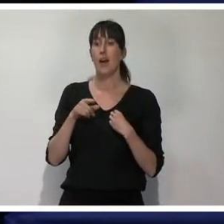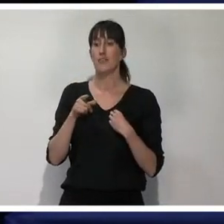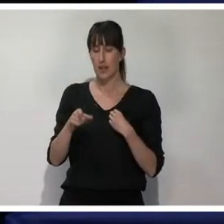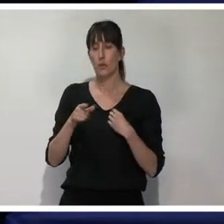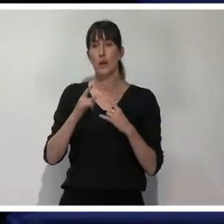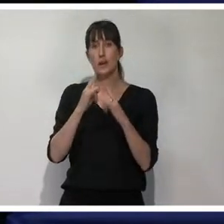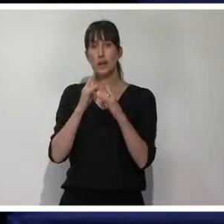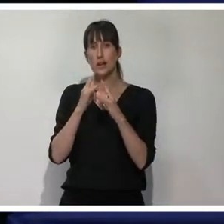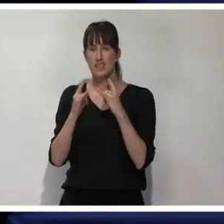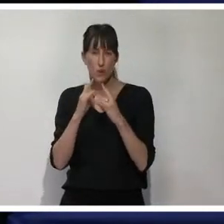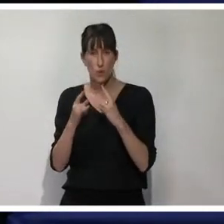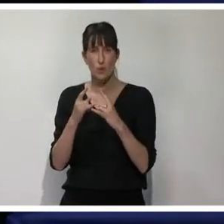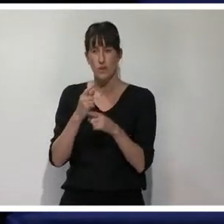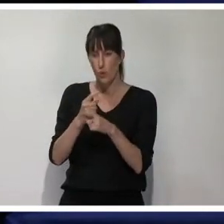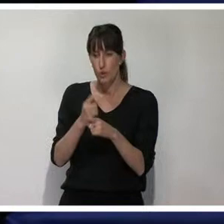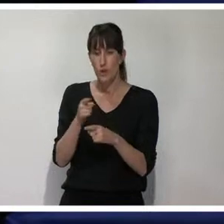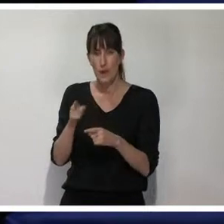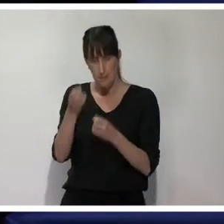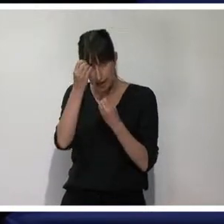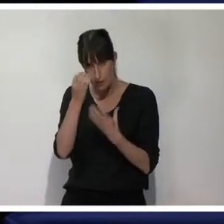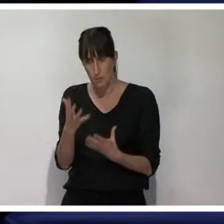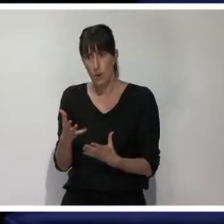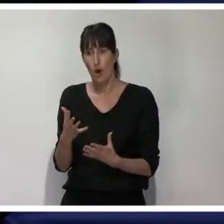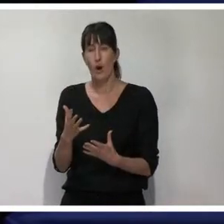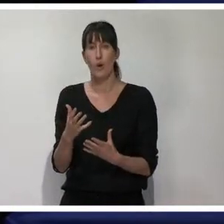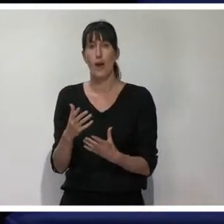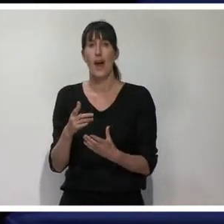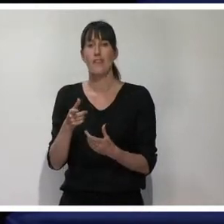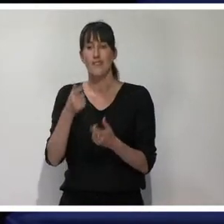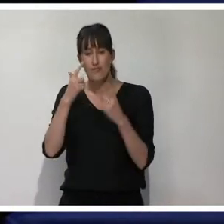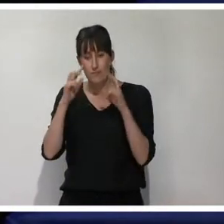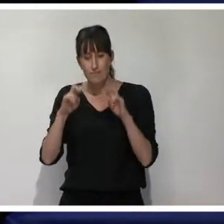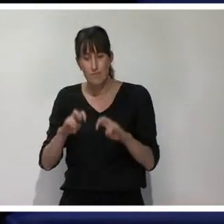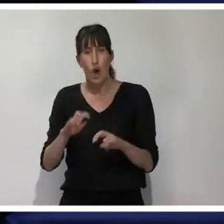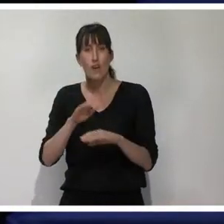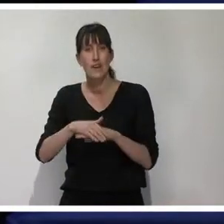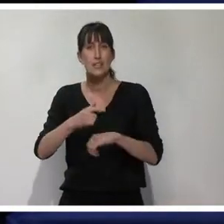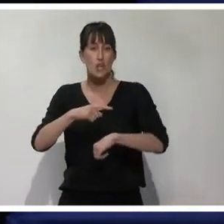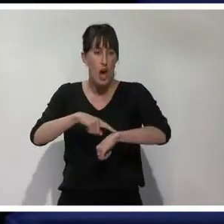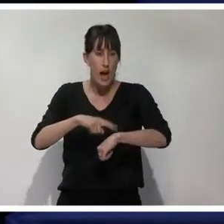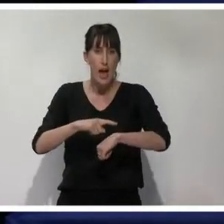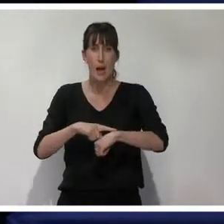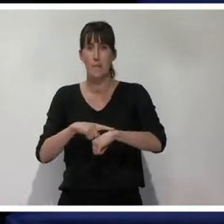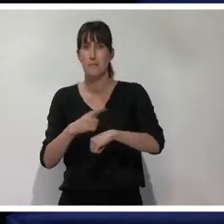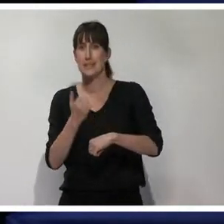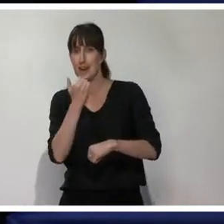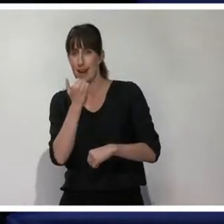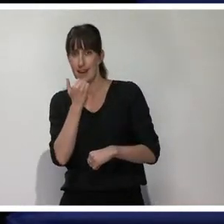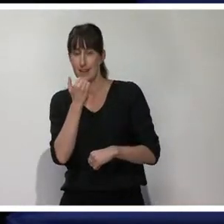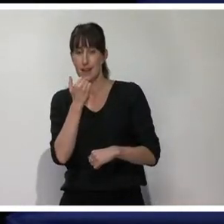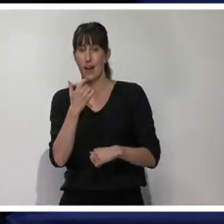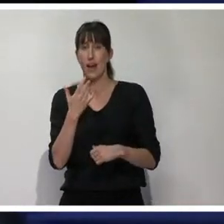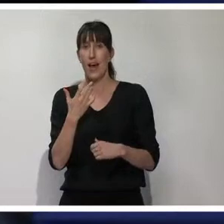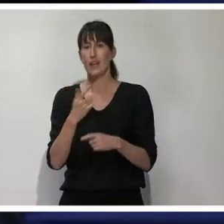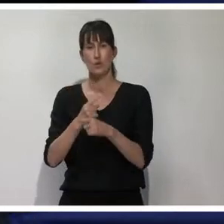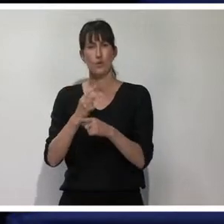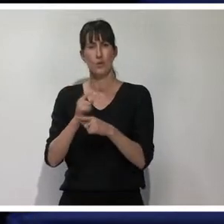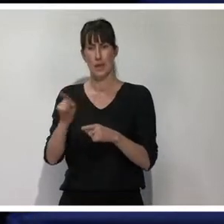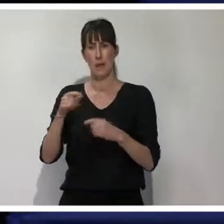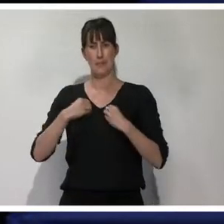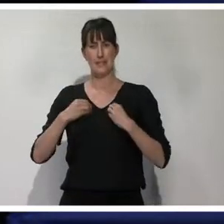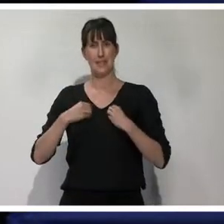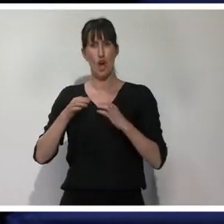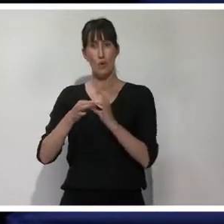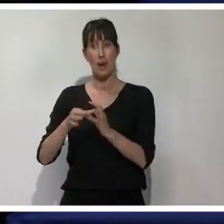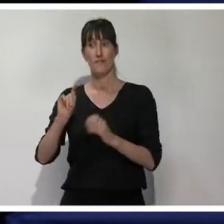secondly, about the date and time it was visited, so we could make that available, and third, there's been an opportunity to talk with the owners of the business before we've made that